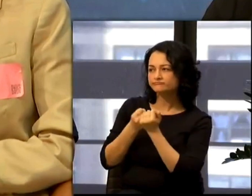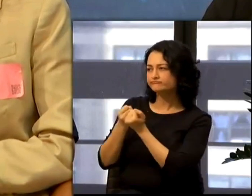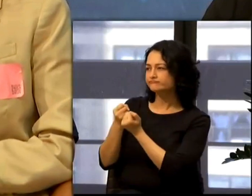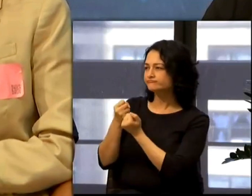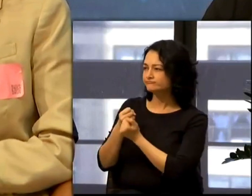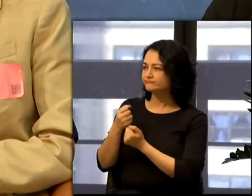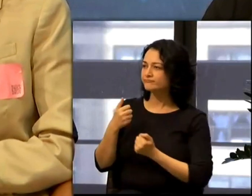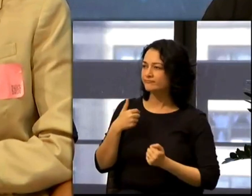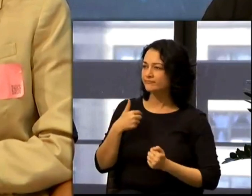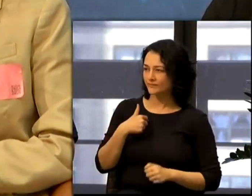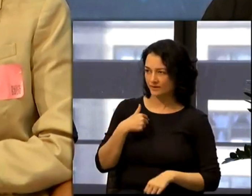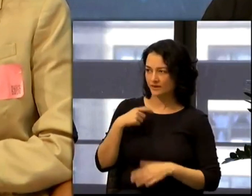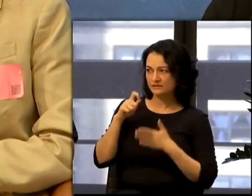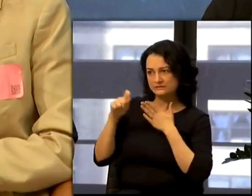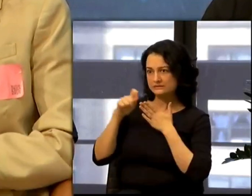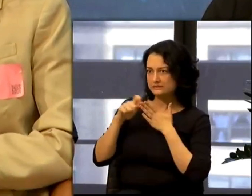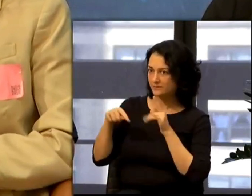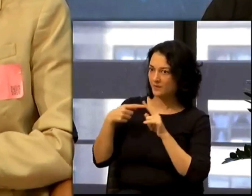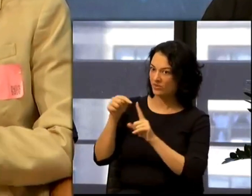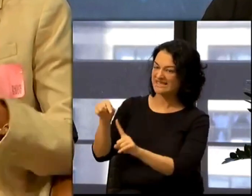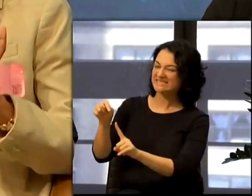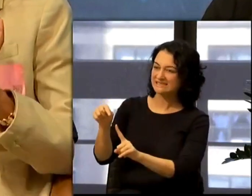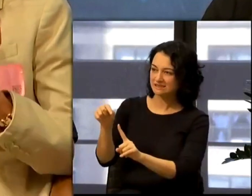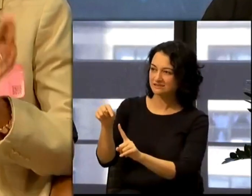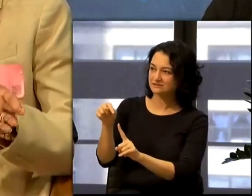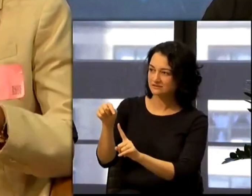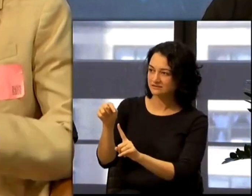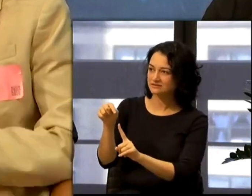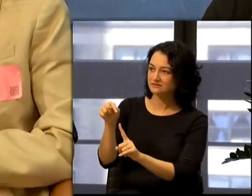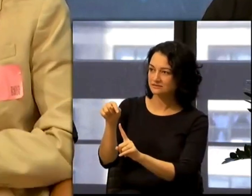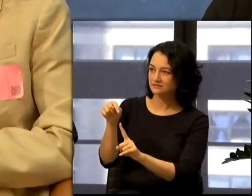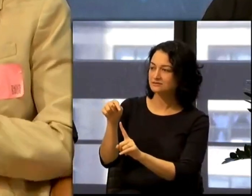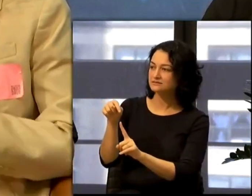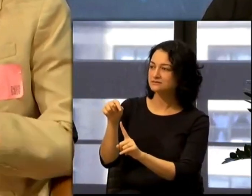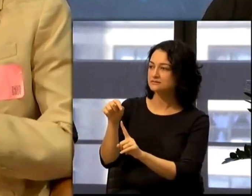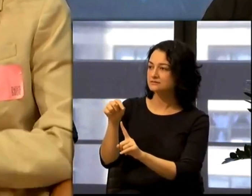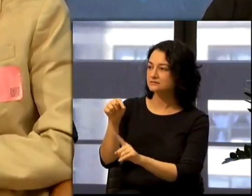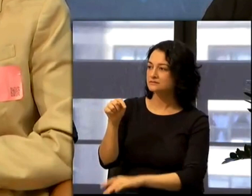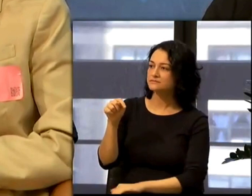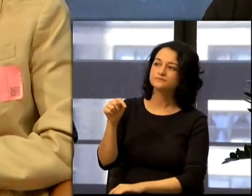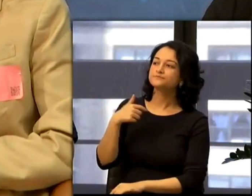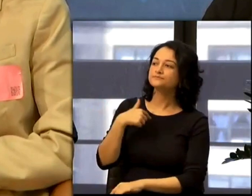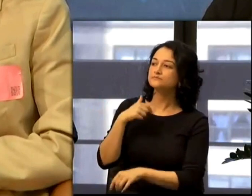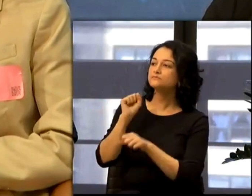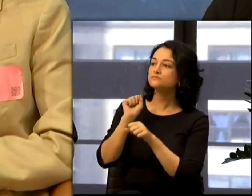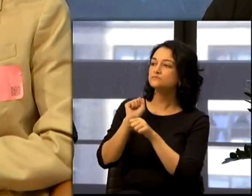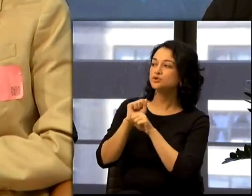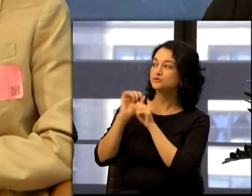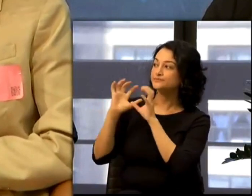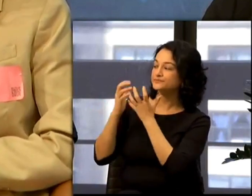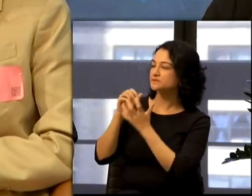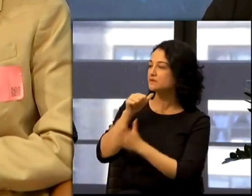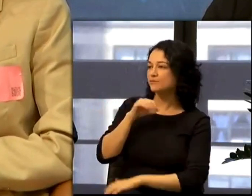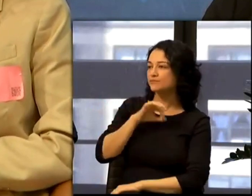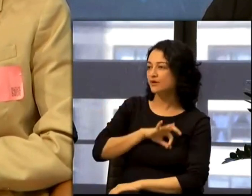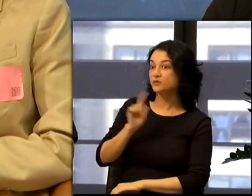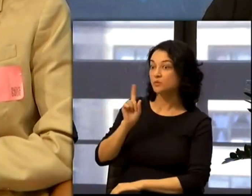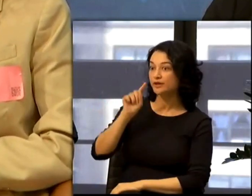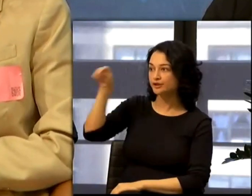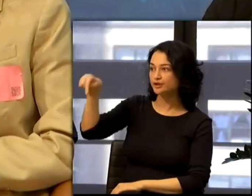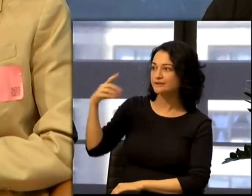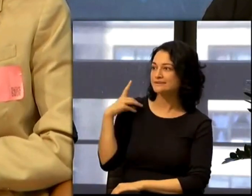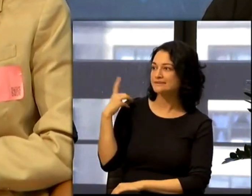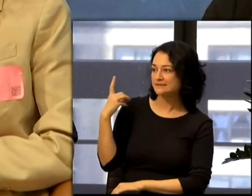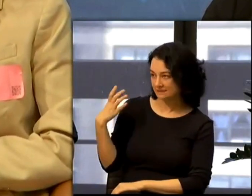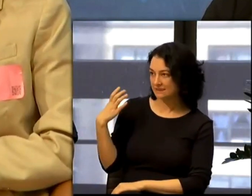and Aging is a nonprofit that's based in DC with 2 offices in California, and we provide technical support for advocates as